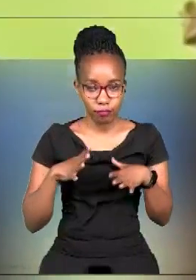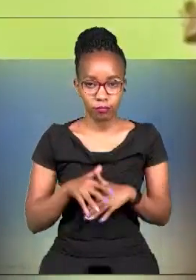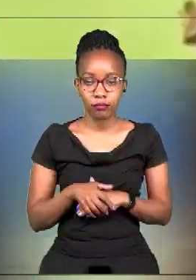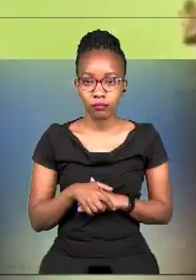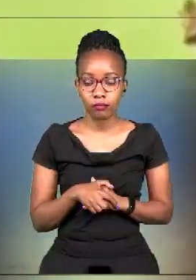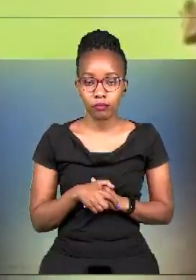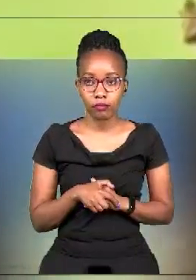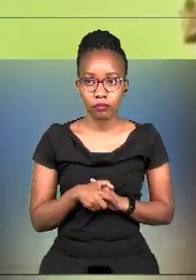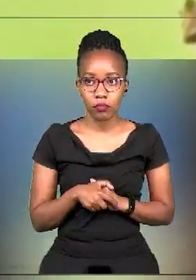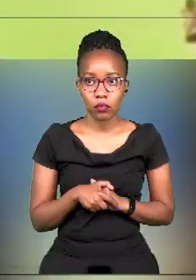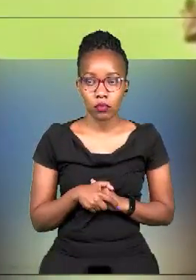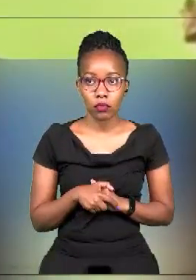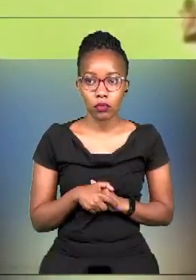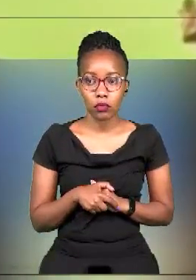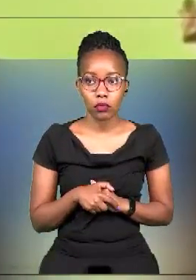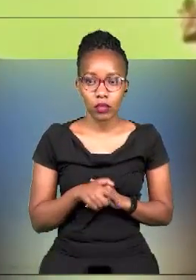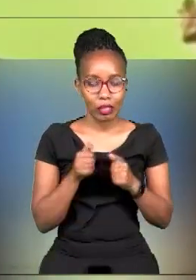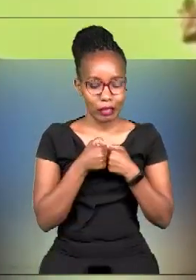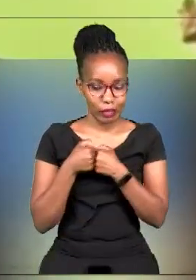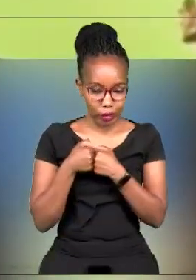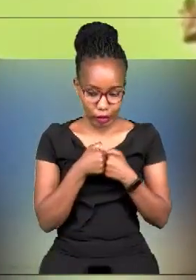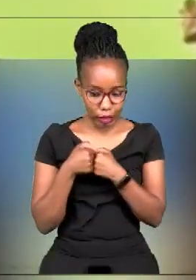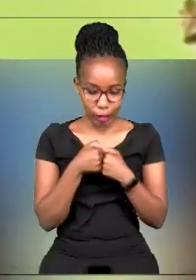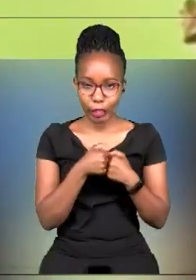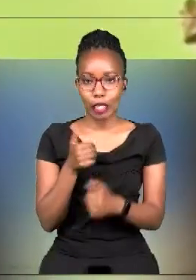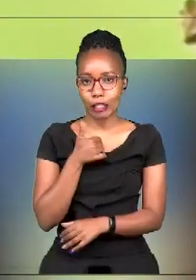It has been full of triumphs and challenges.